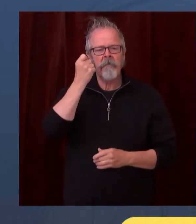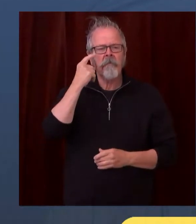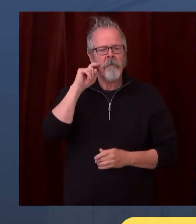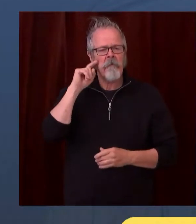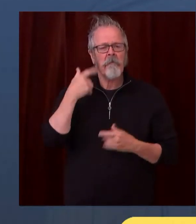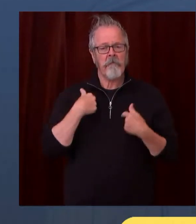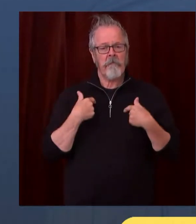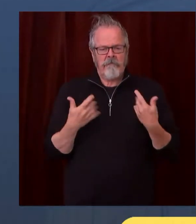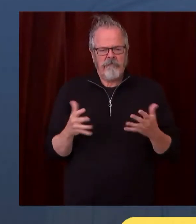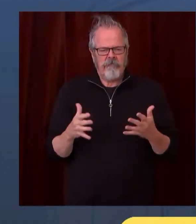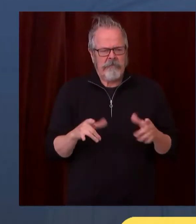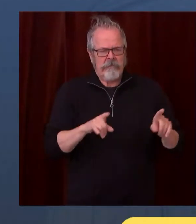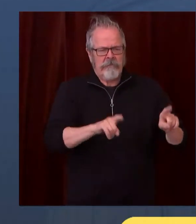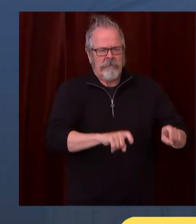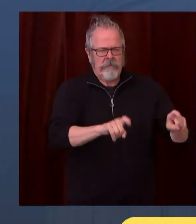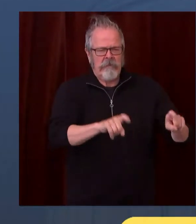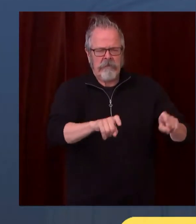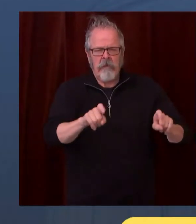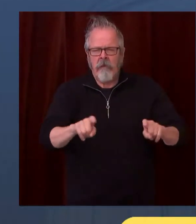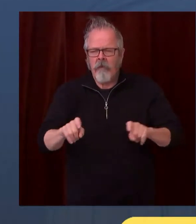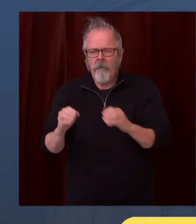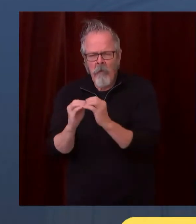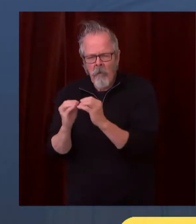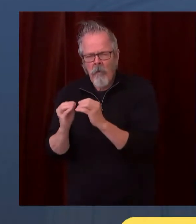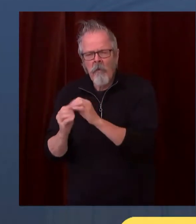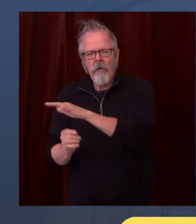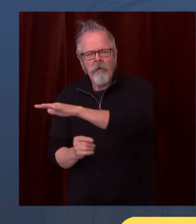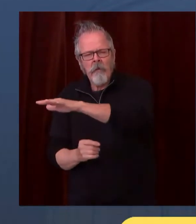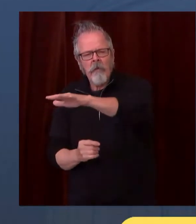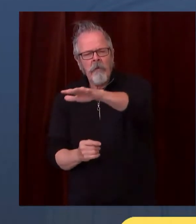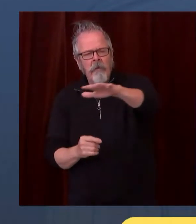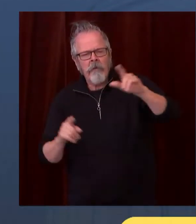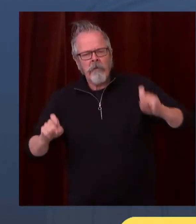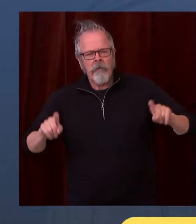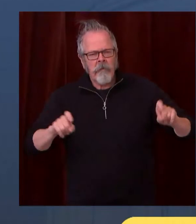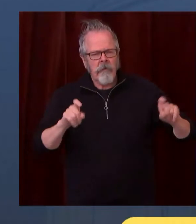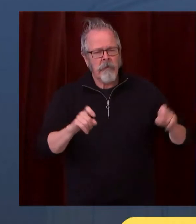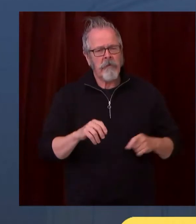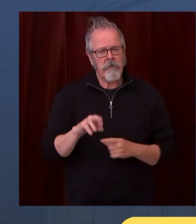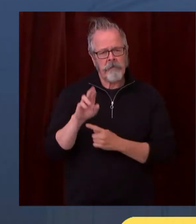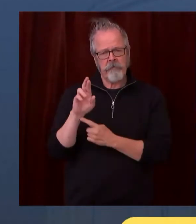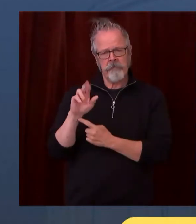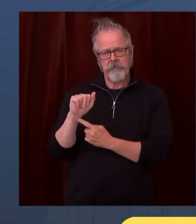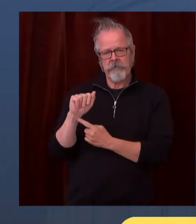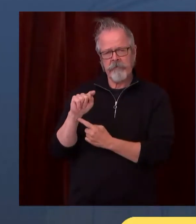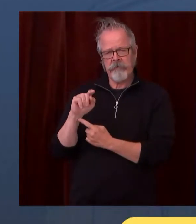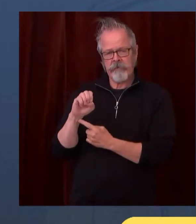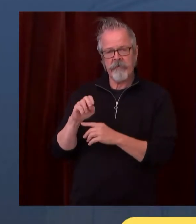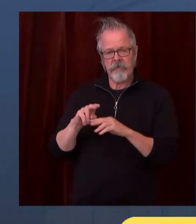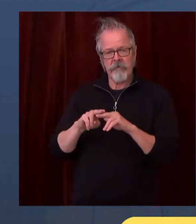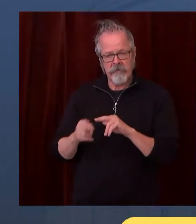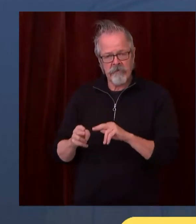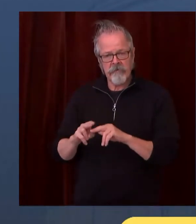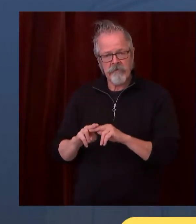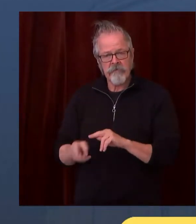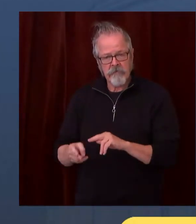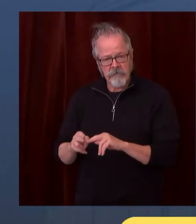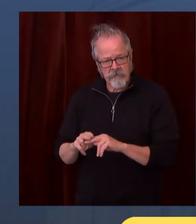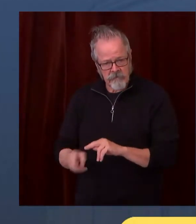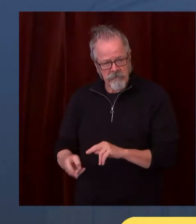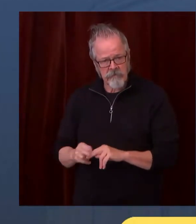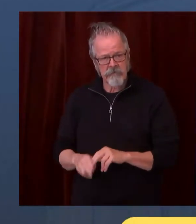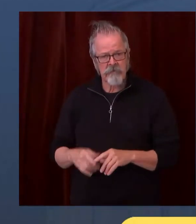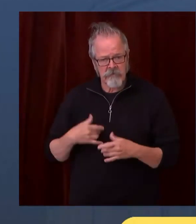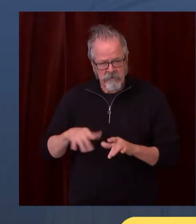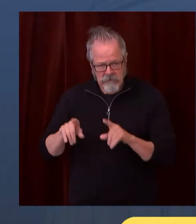more testing is why we have more cases. Now there was one more slide we were going to show. This is